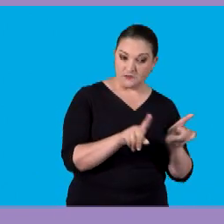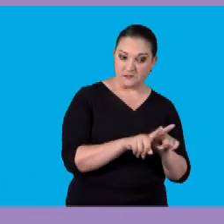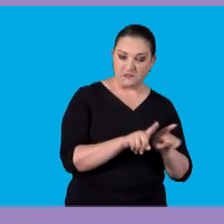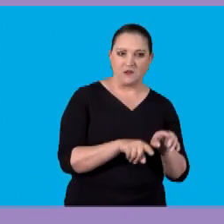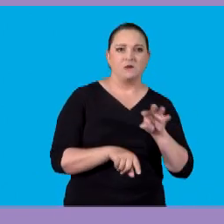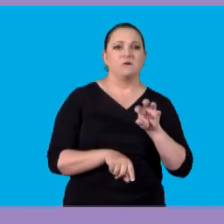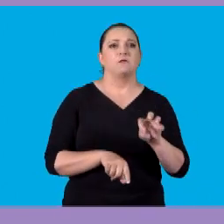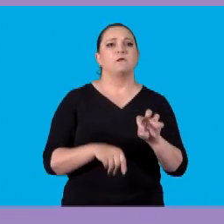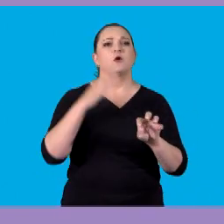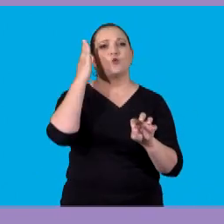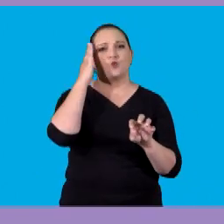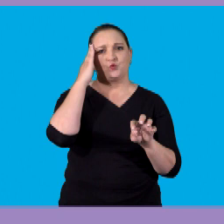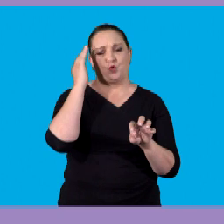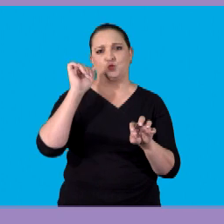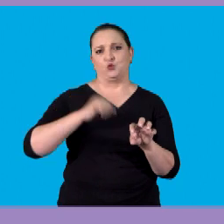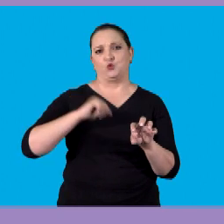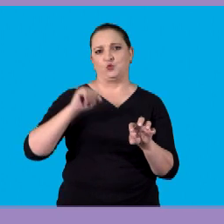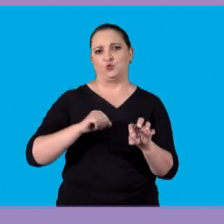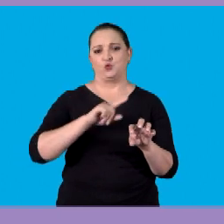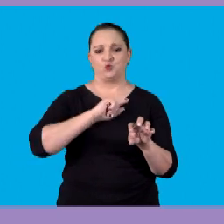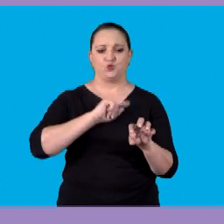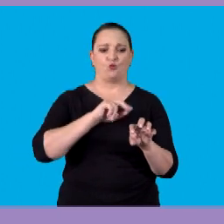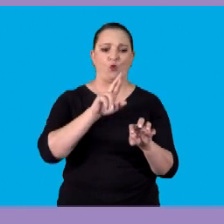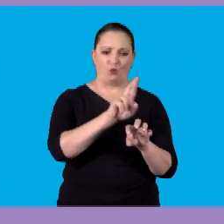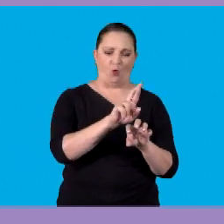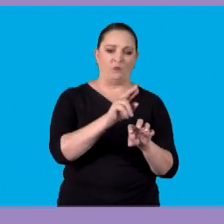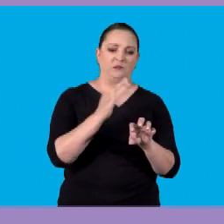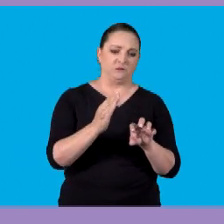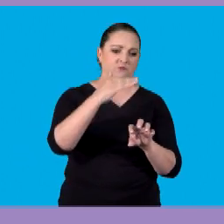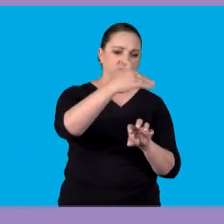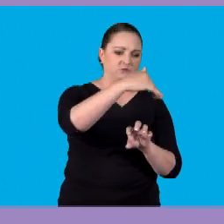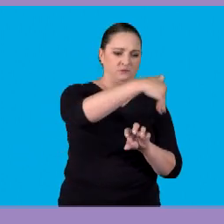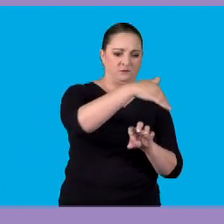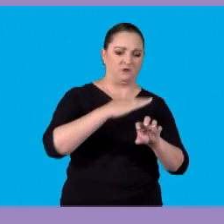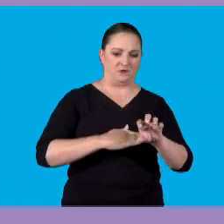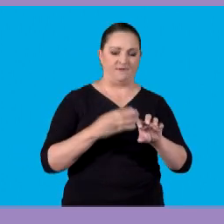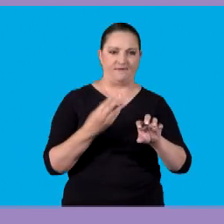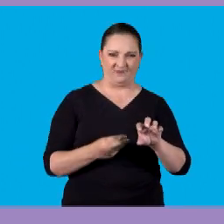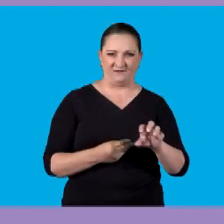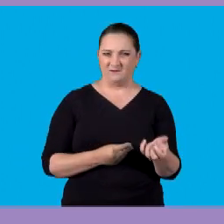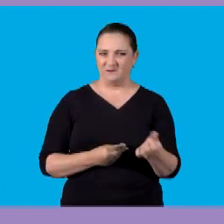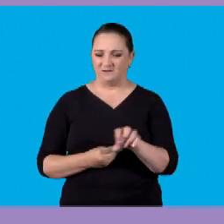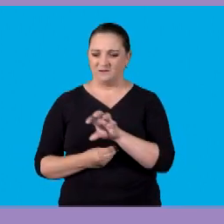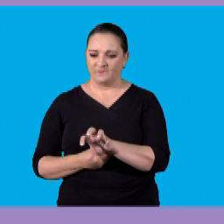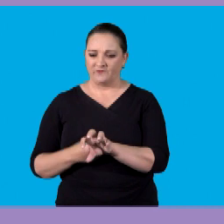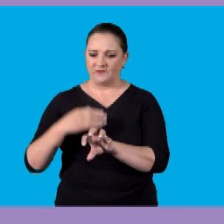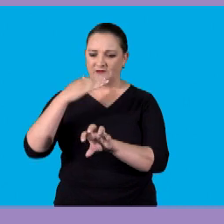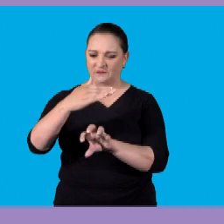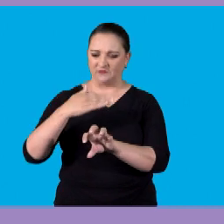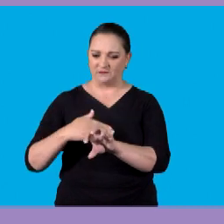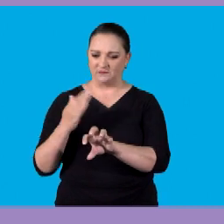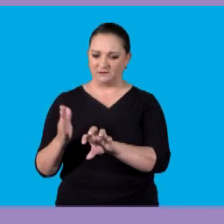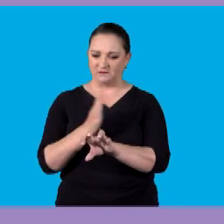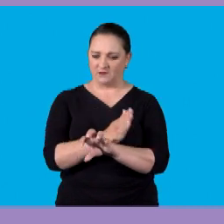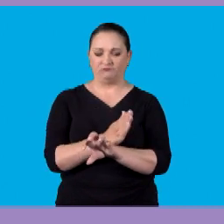equal. Well, we know that a rhombus definitely has all four sides to be equal. But what about a